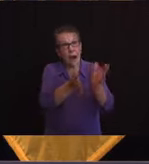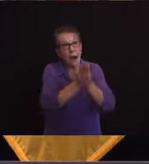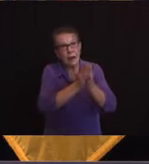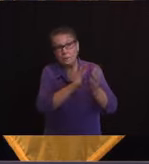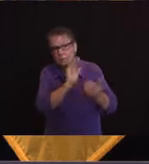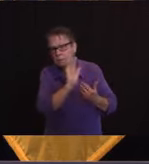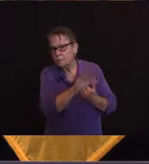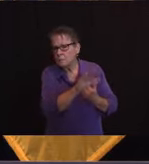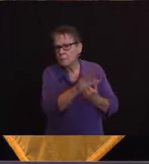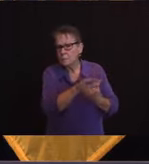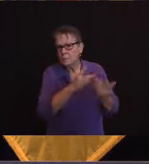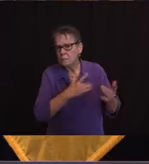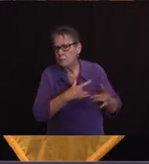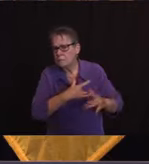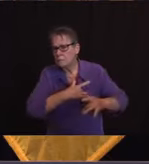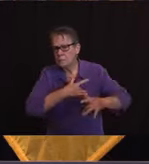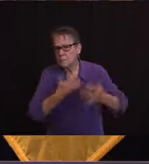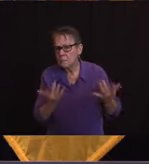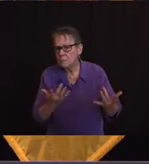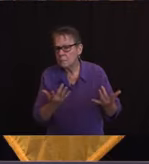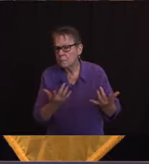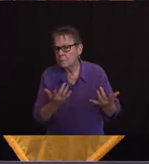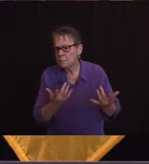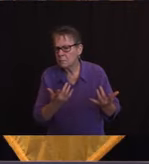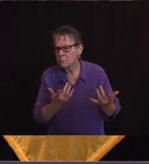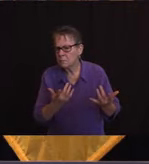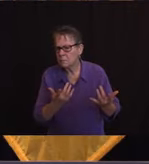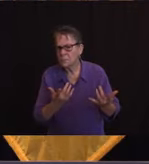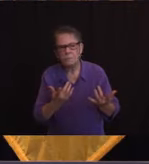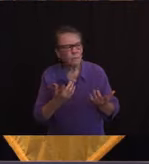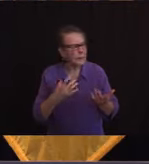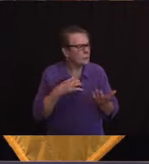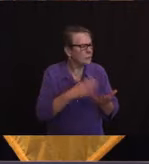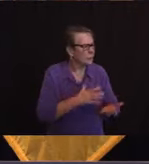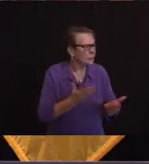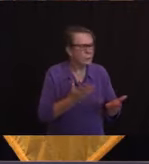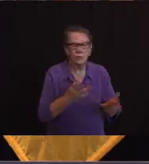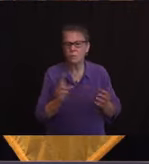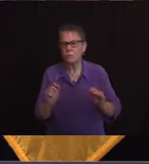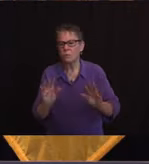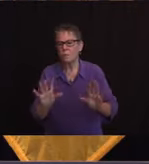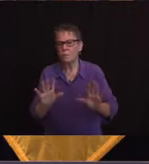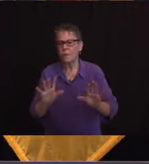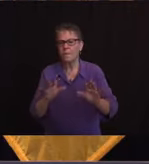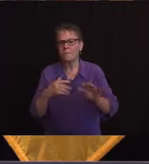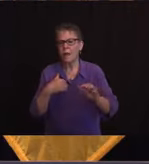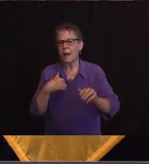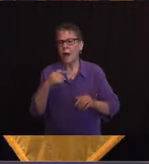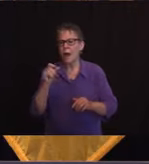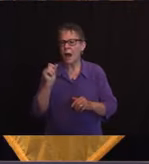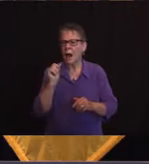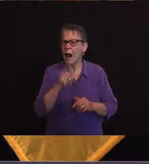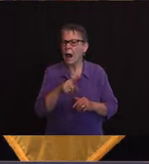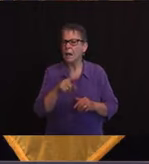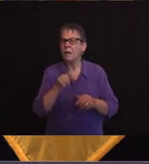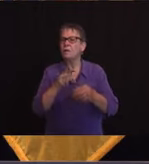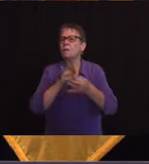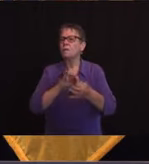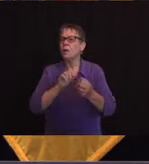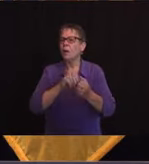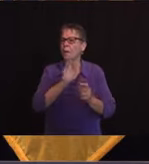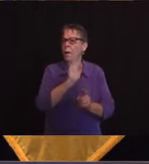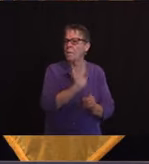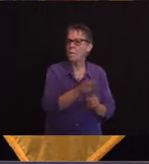There was an issue with the bank receiving the $300 supplemental payment file, but it has been resubmitted, and we fully expect everyone will